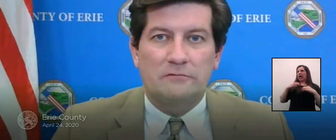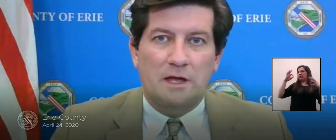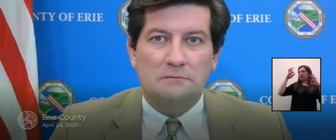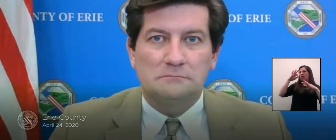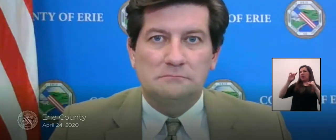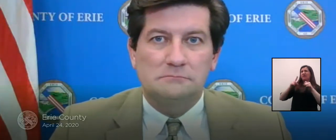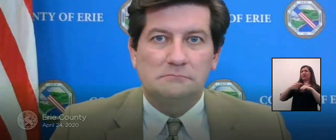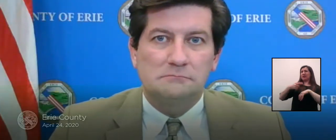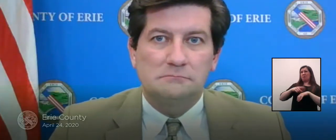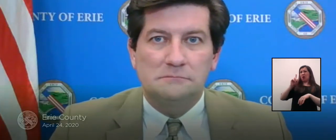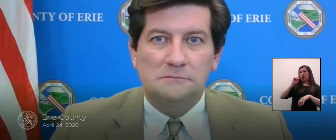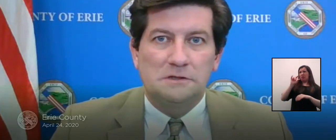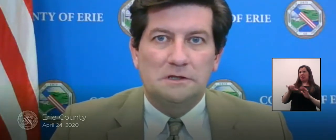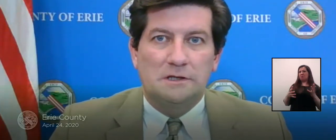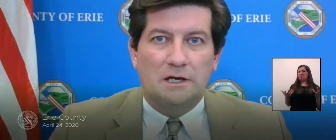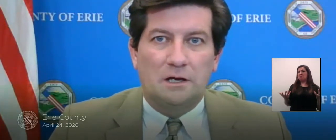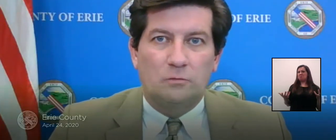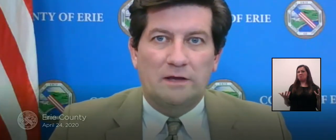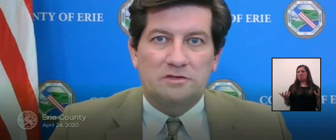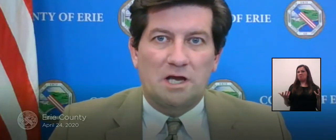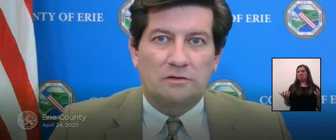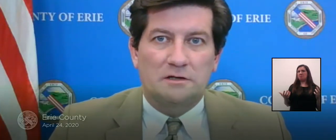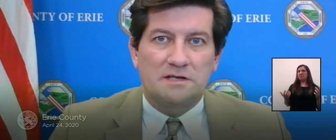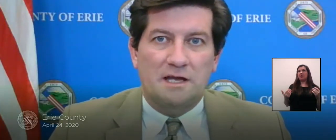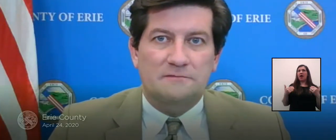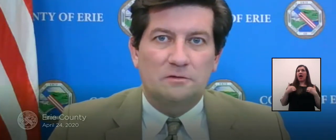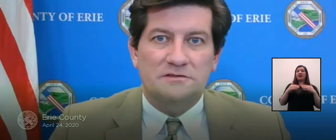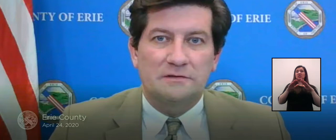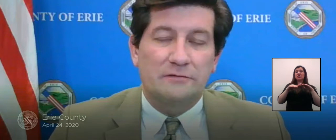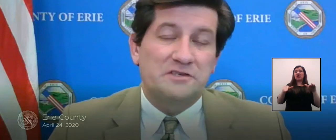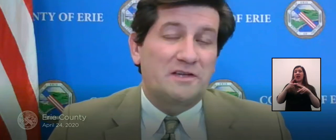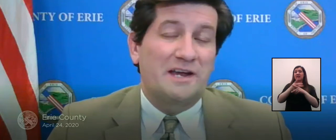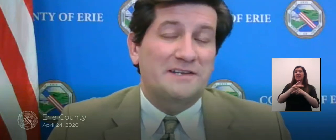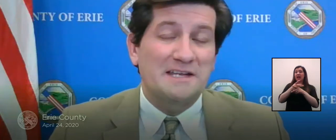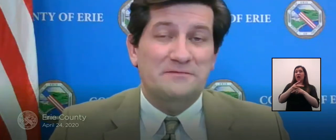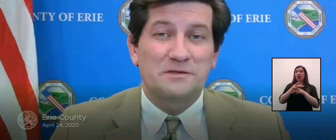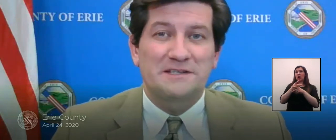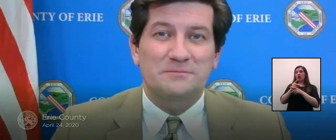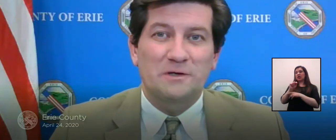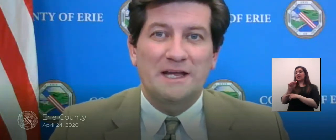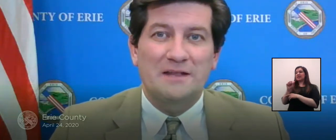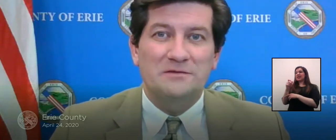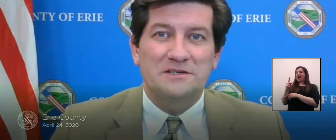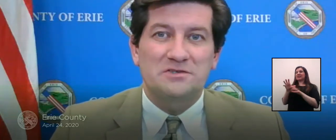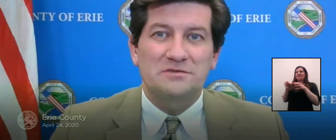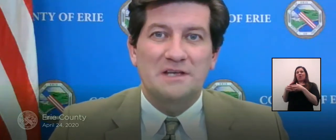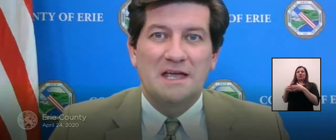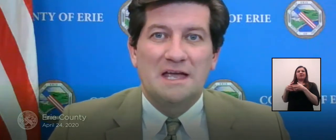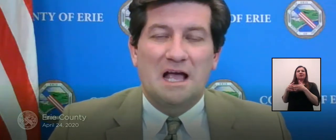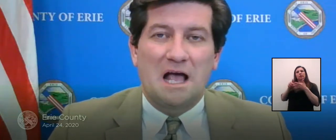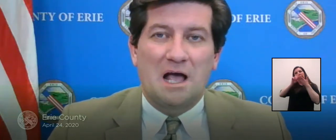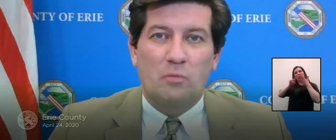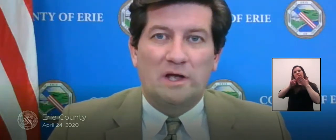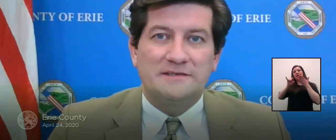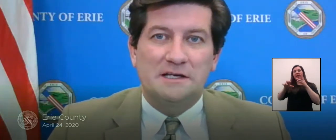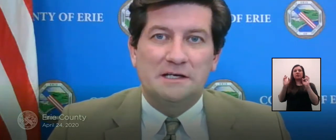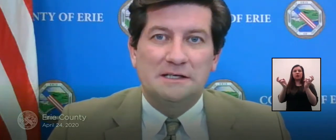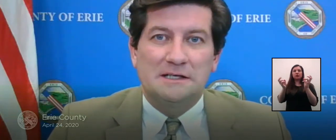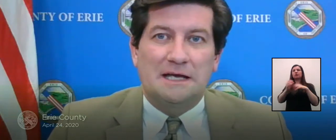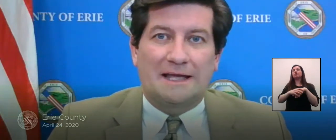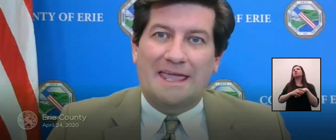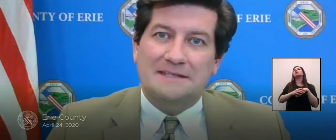I've heard of that. We have a child care task force. We have a child care task force that's working on those issues,